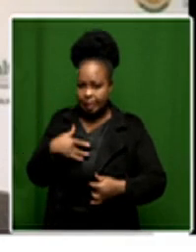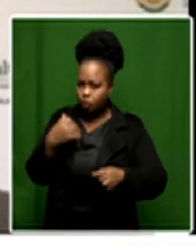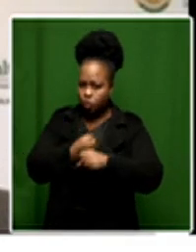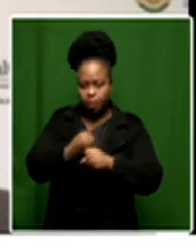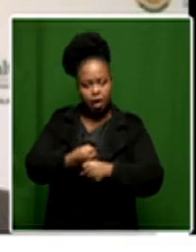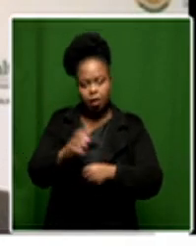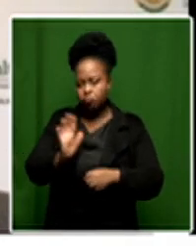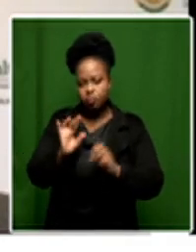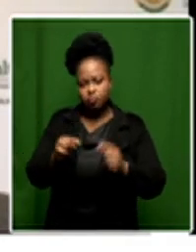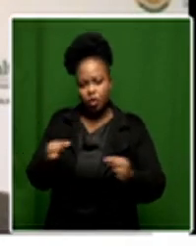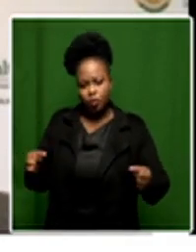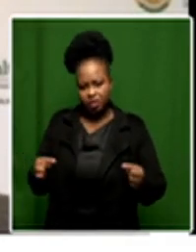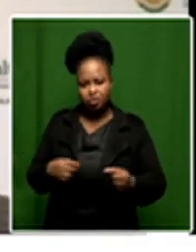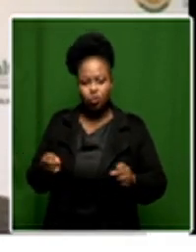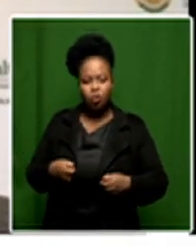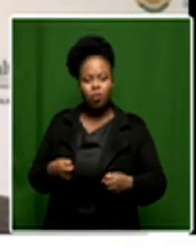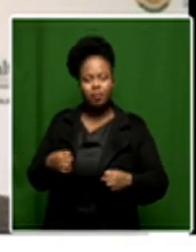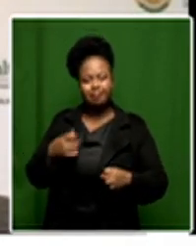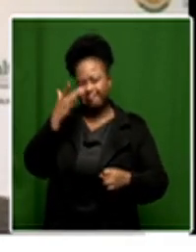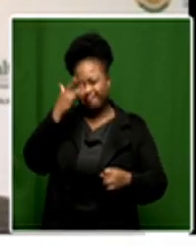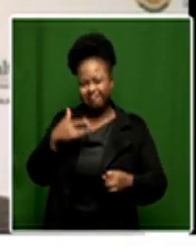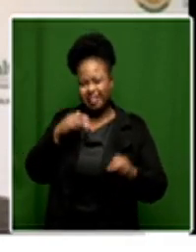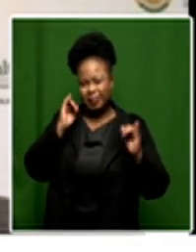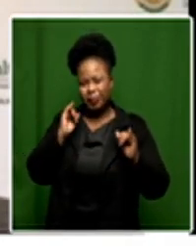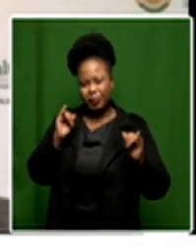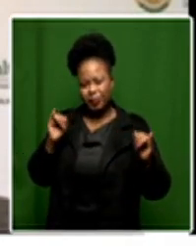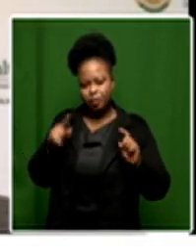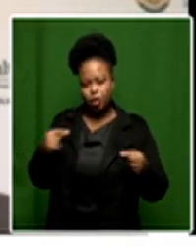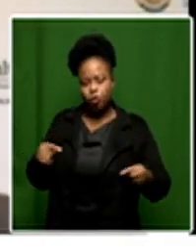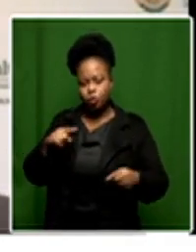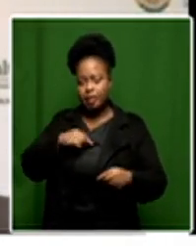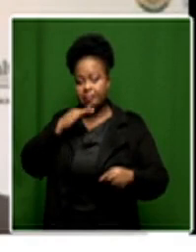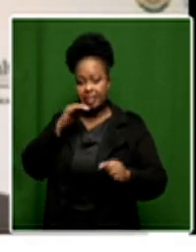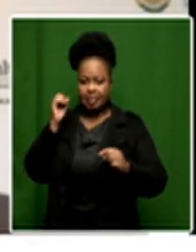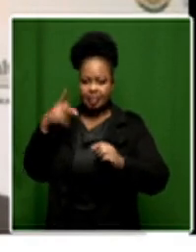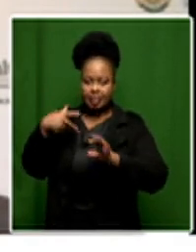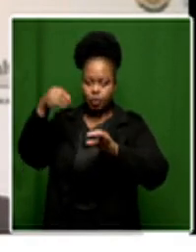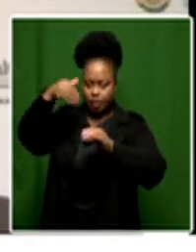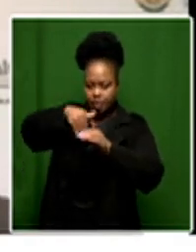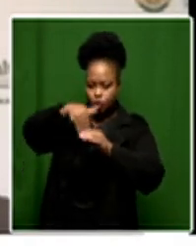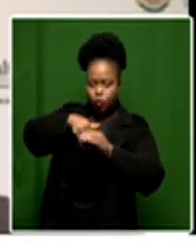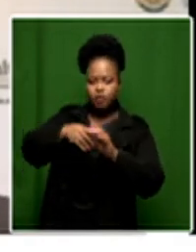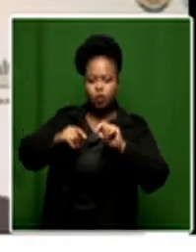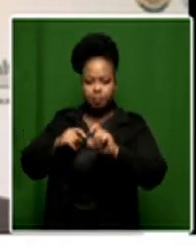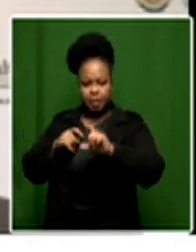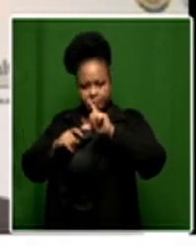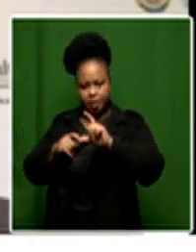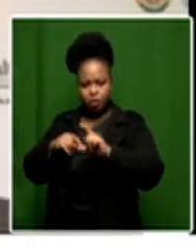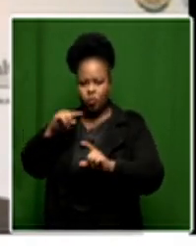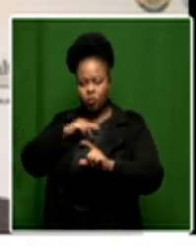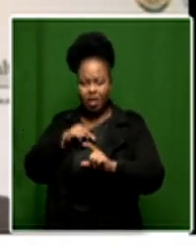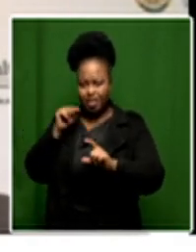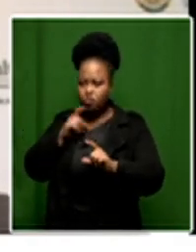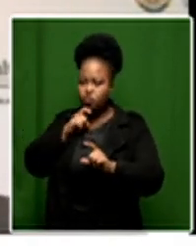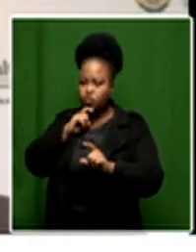to cause any infectious problems to the individual. So it's a normal technology that